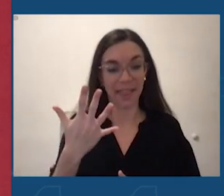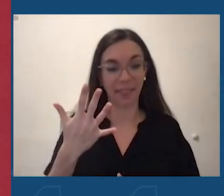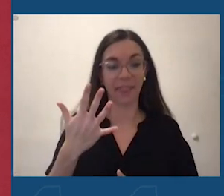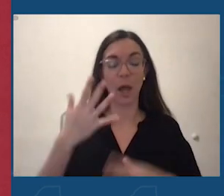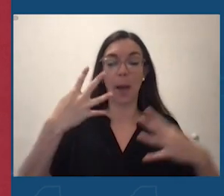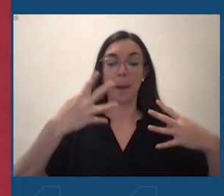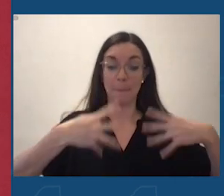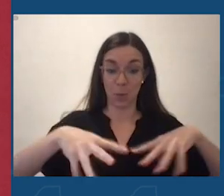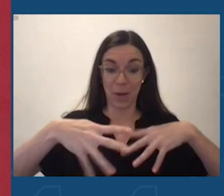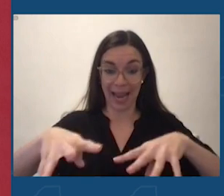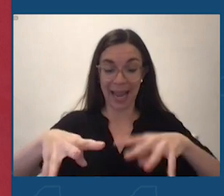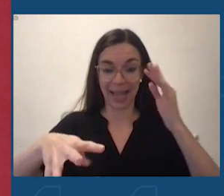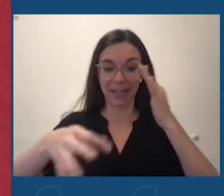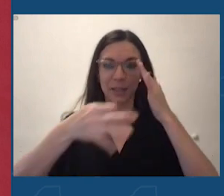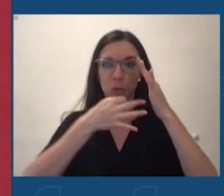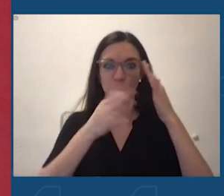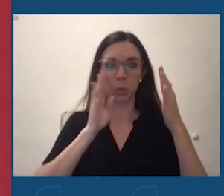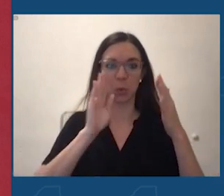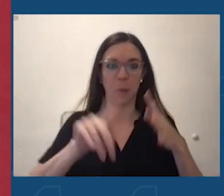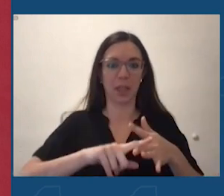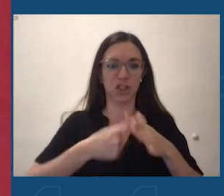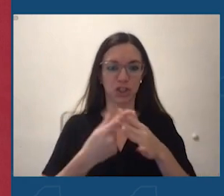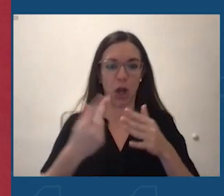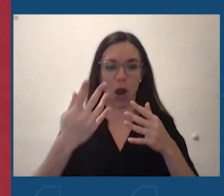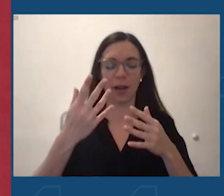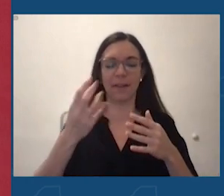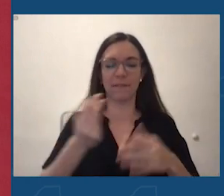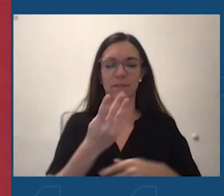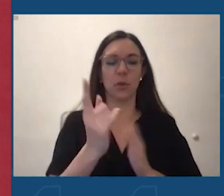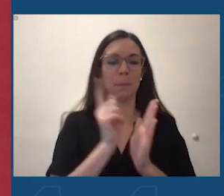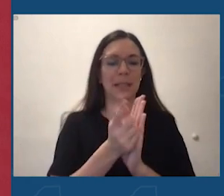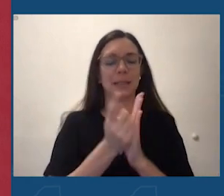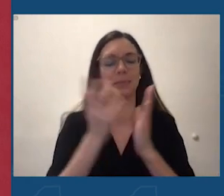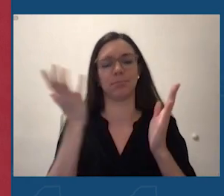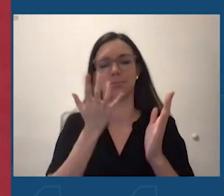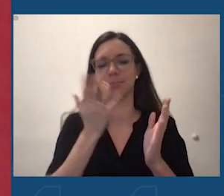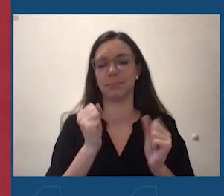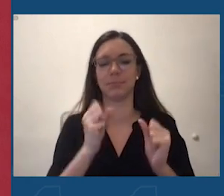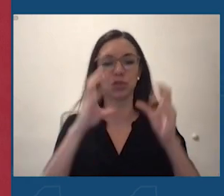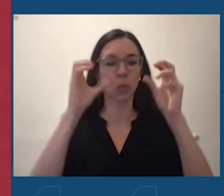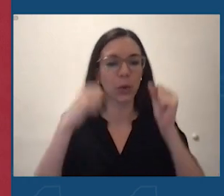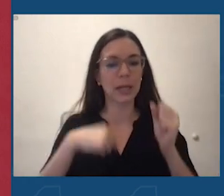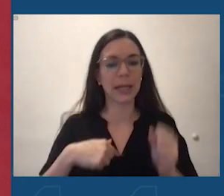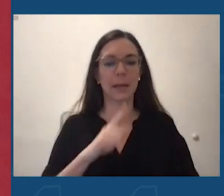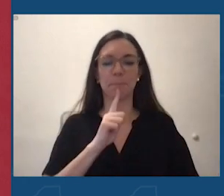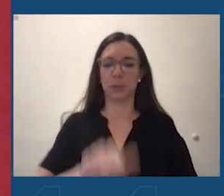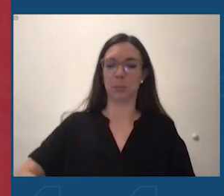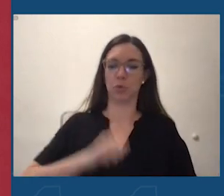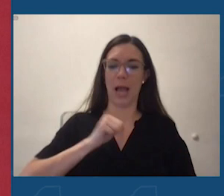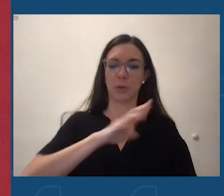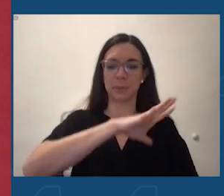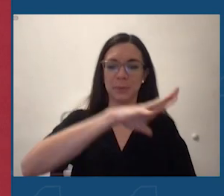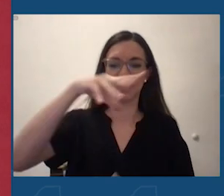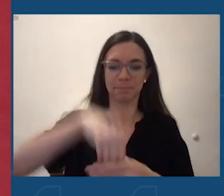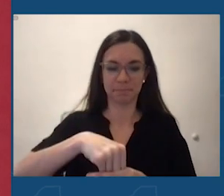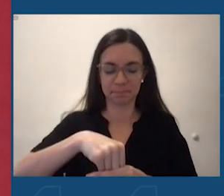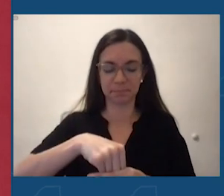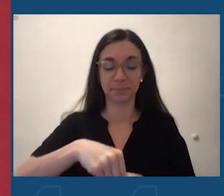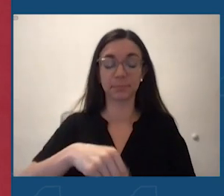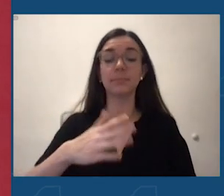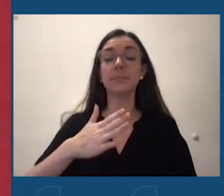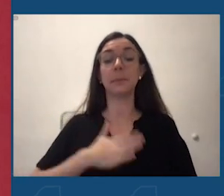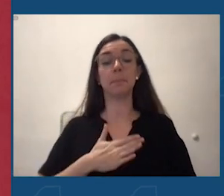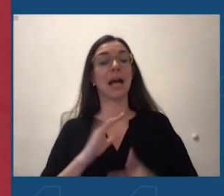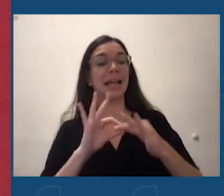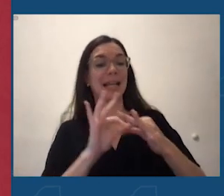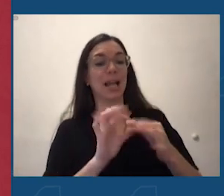just about to step off in a few moments is quite extraordinary. And I'm really, really proud to be part of this. My connection to Puerto